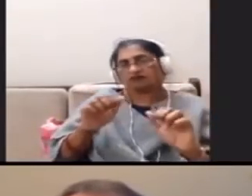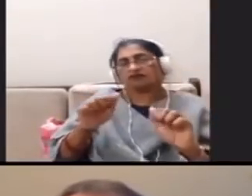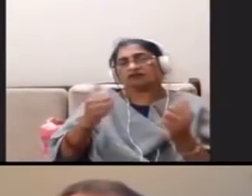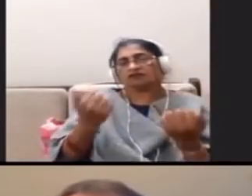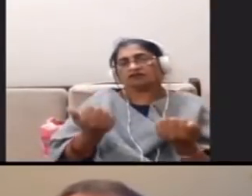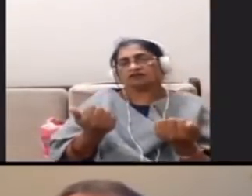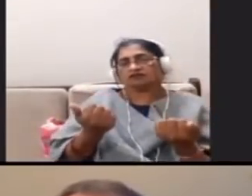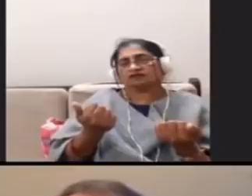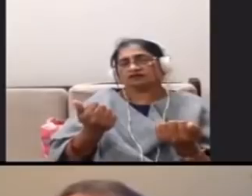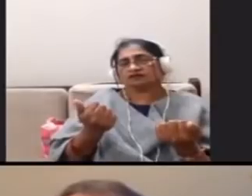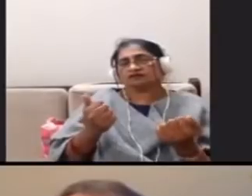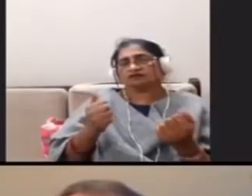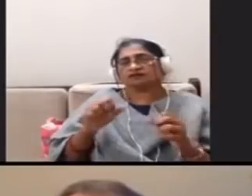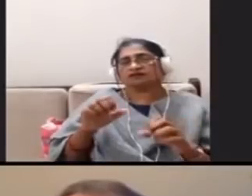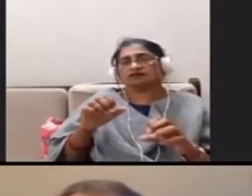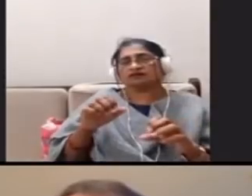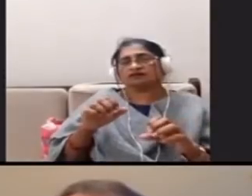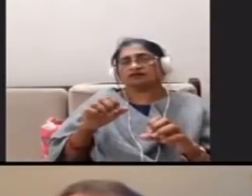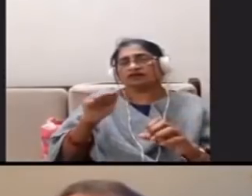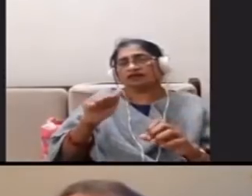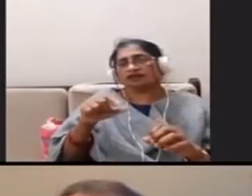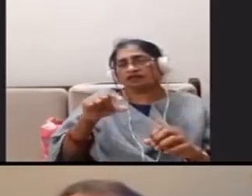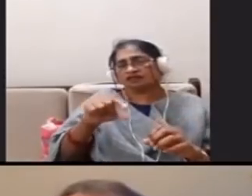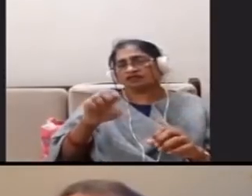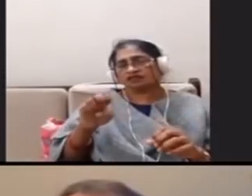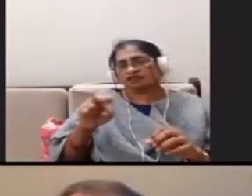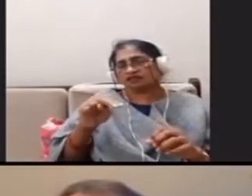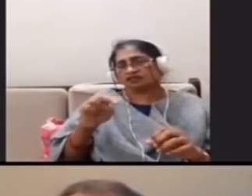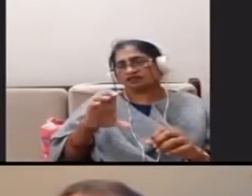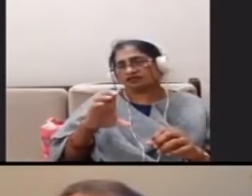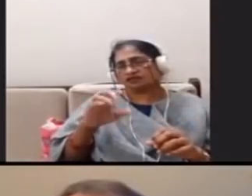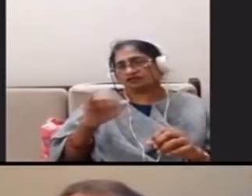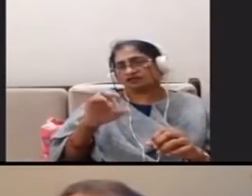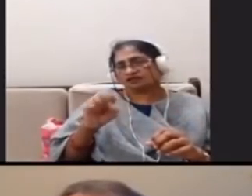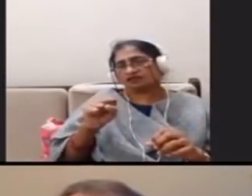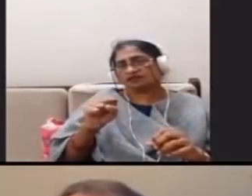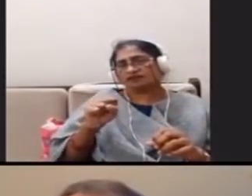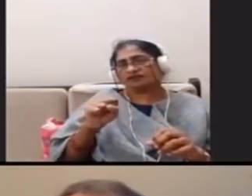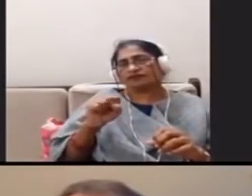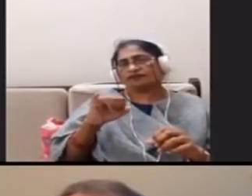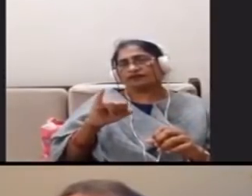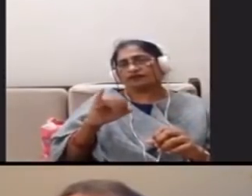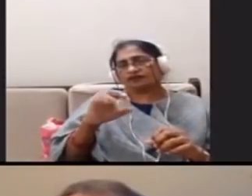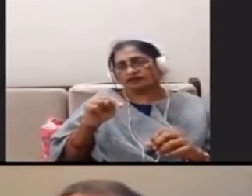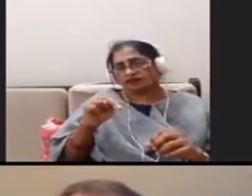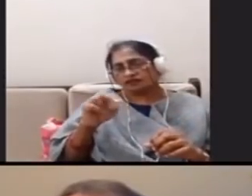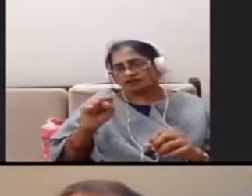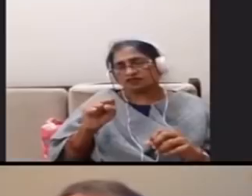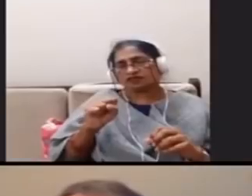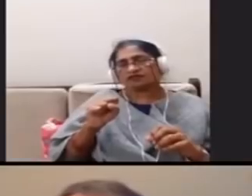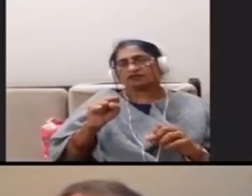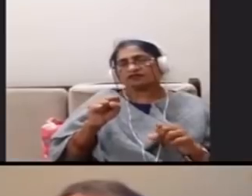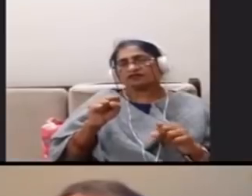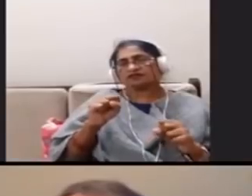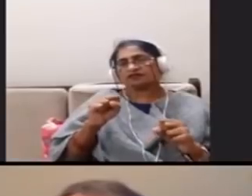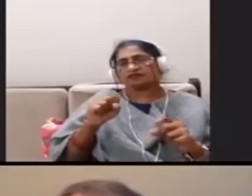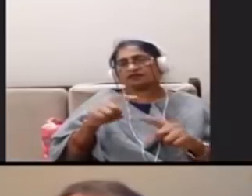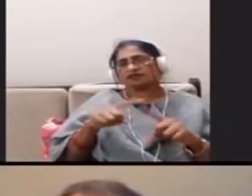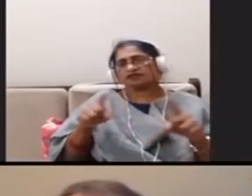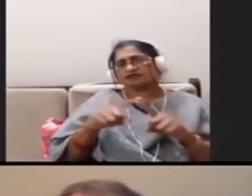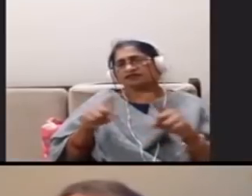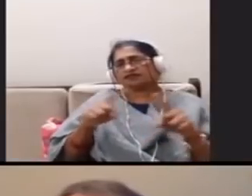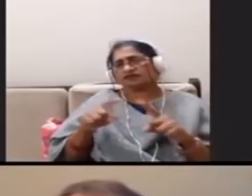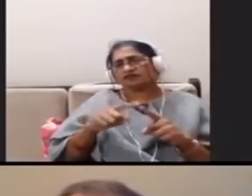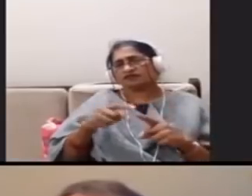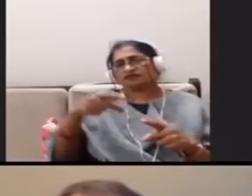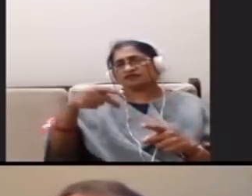Agencies Board, Joint Powers Insurance Authority, Clean Power Alliance of SoCal. SoCal for everyone else